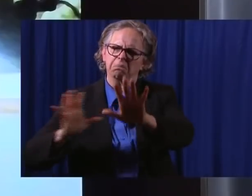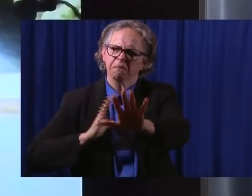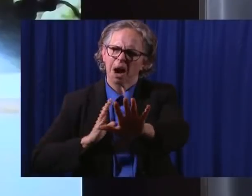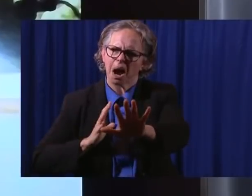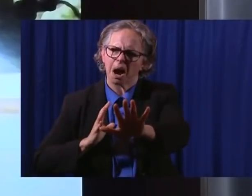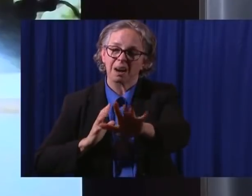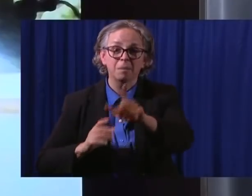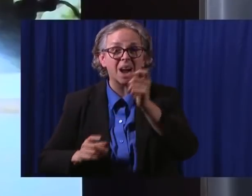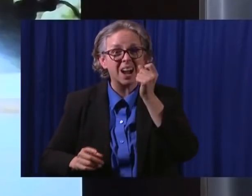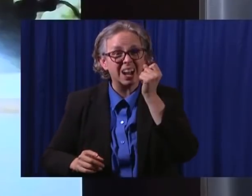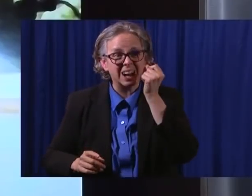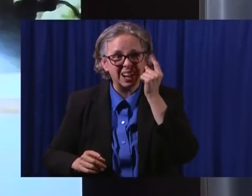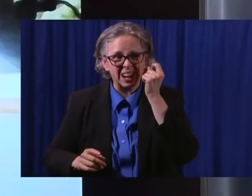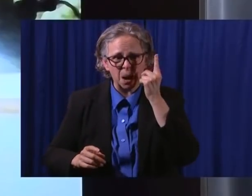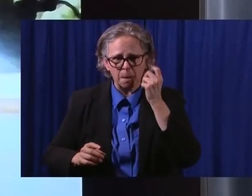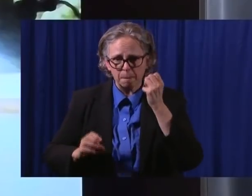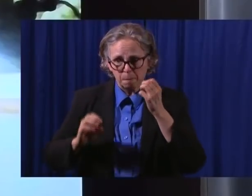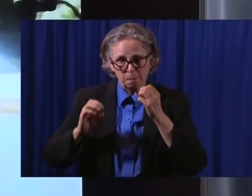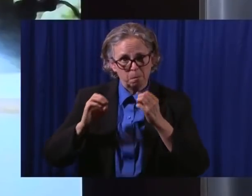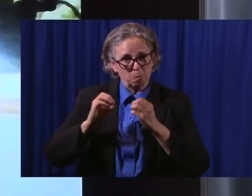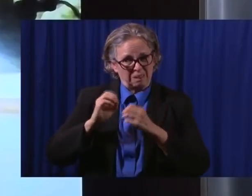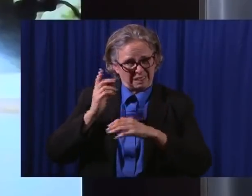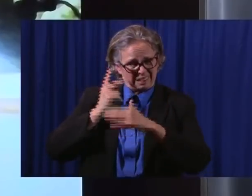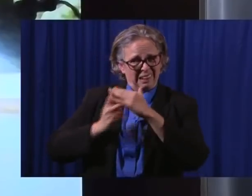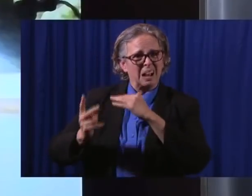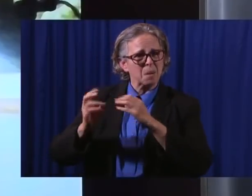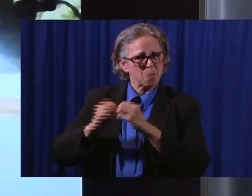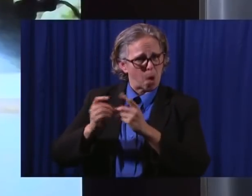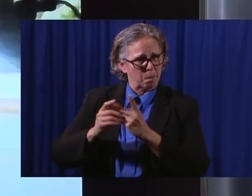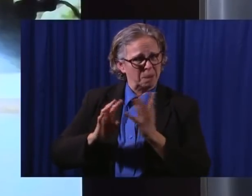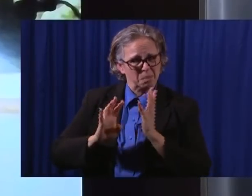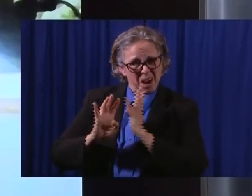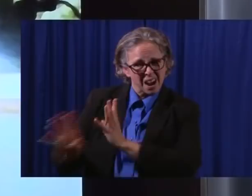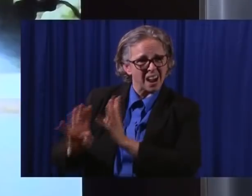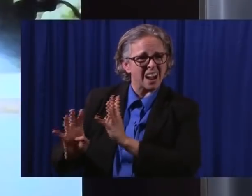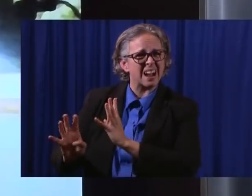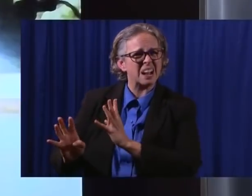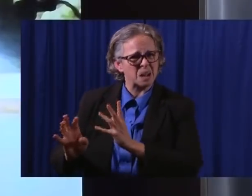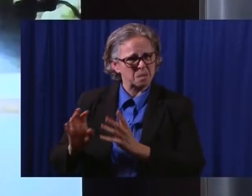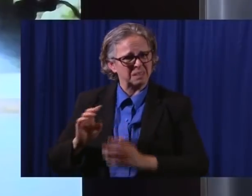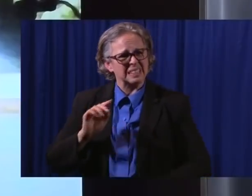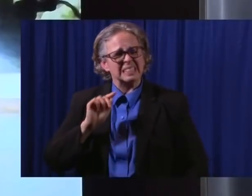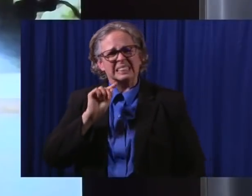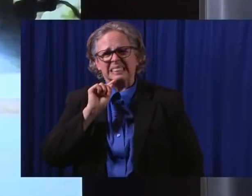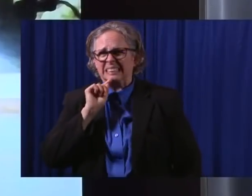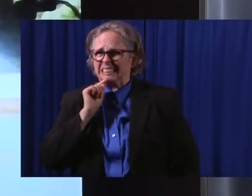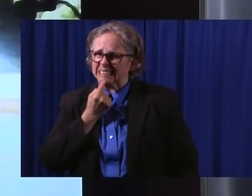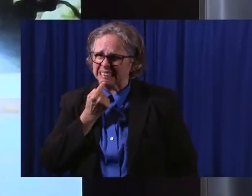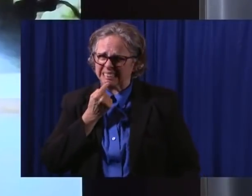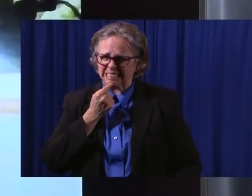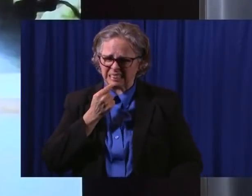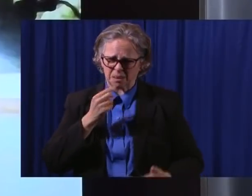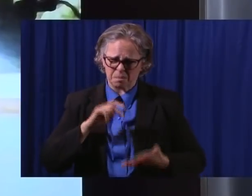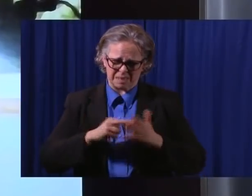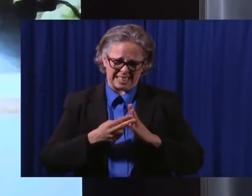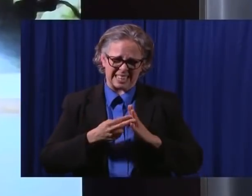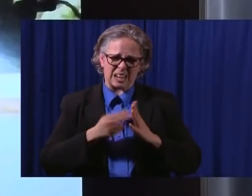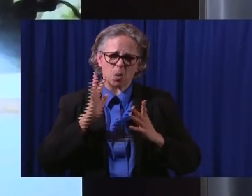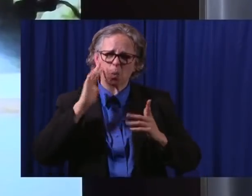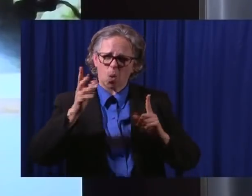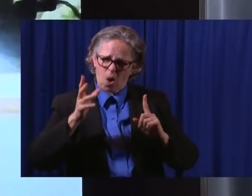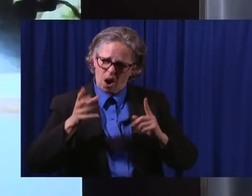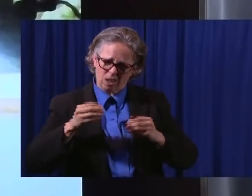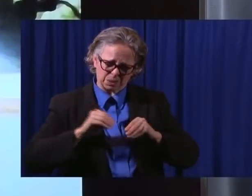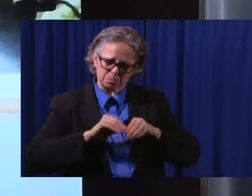more people who are getting sick with this disease than there were previously. We're also seeing something we hadn't seen before,